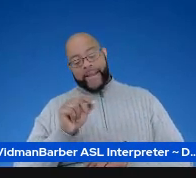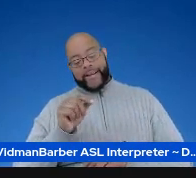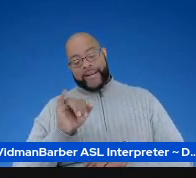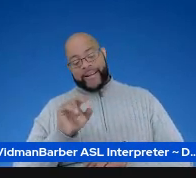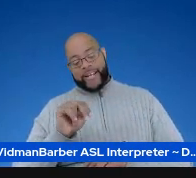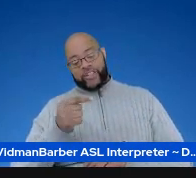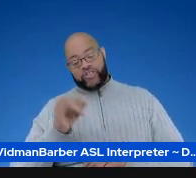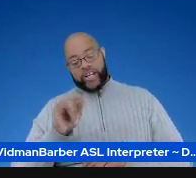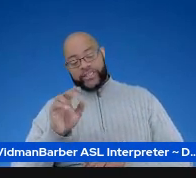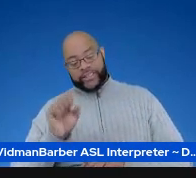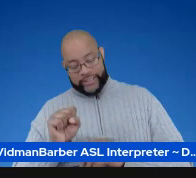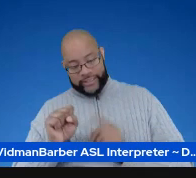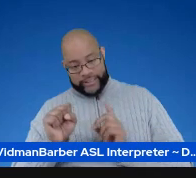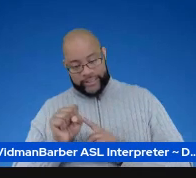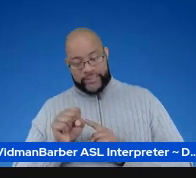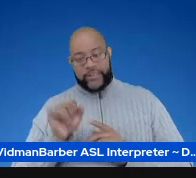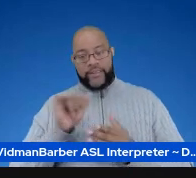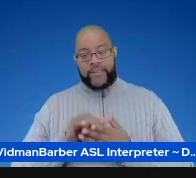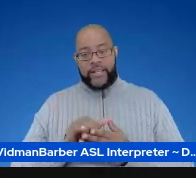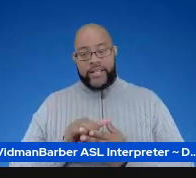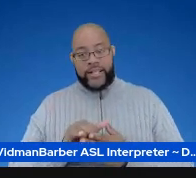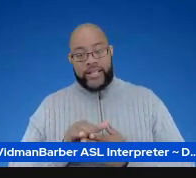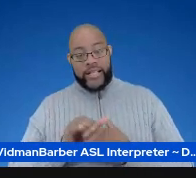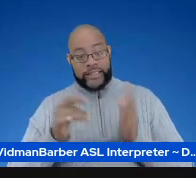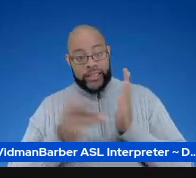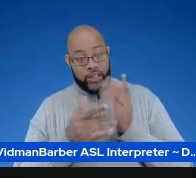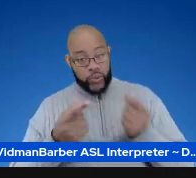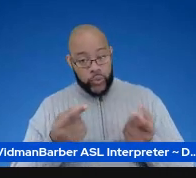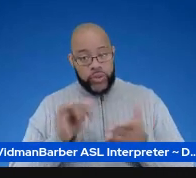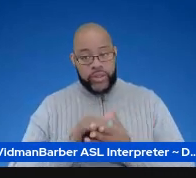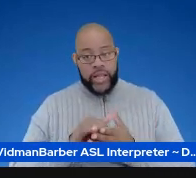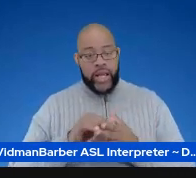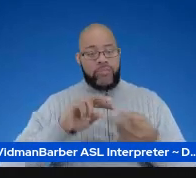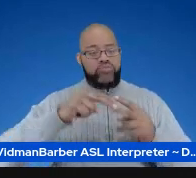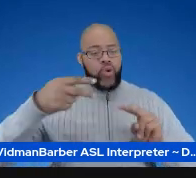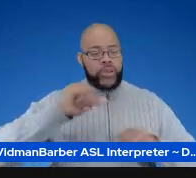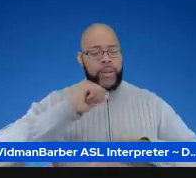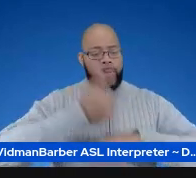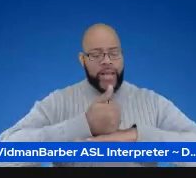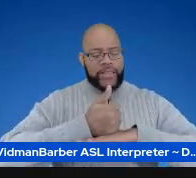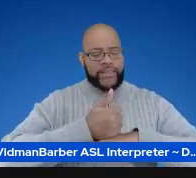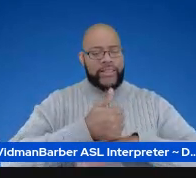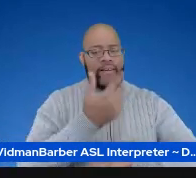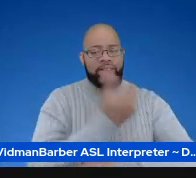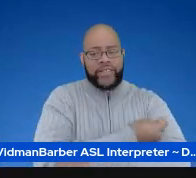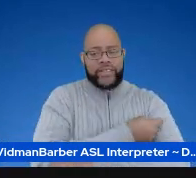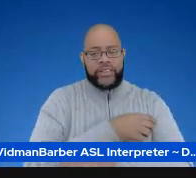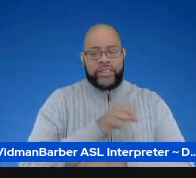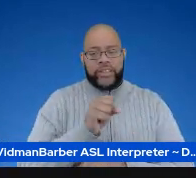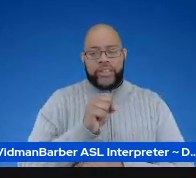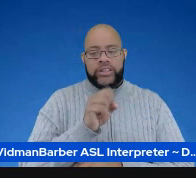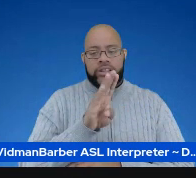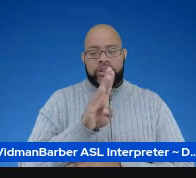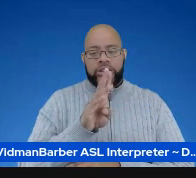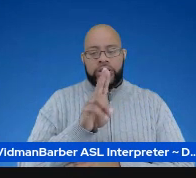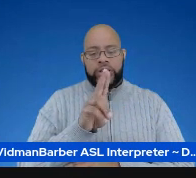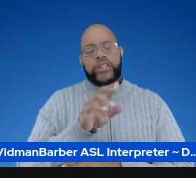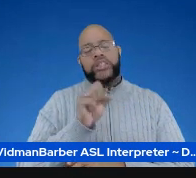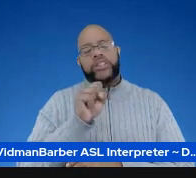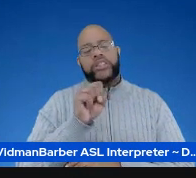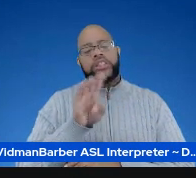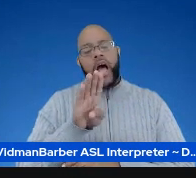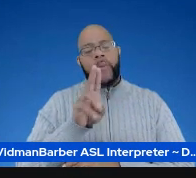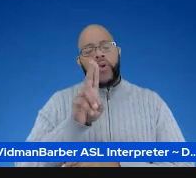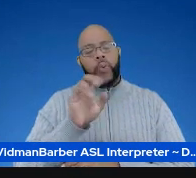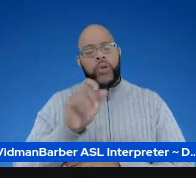was making rounds was the protein-based vaccine or subunit-based vaccine. So, considering that